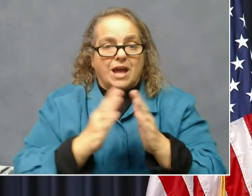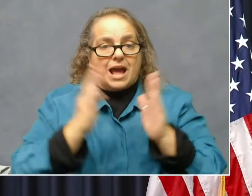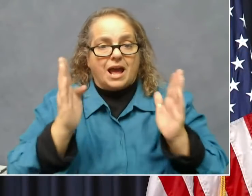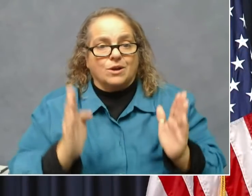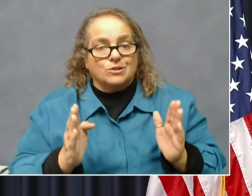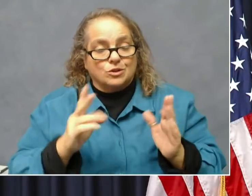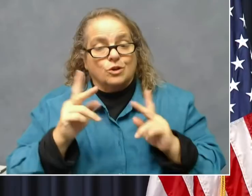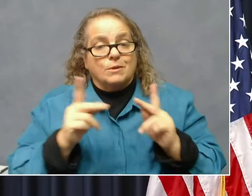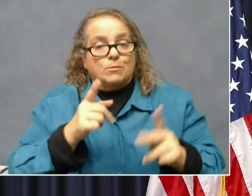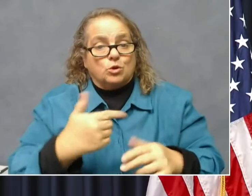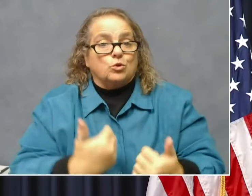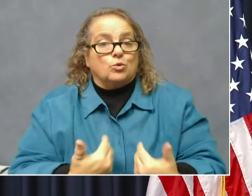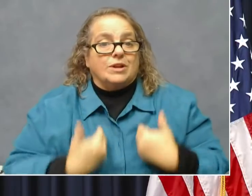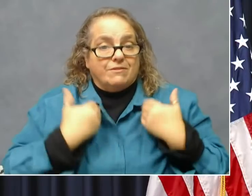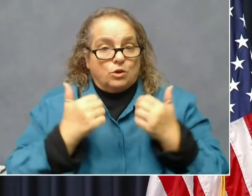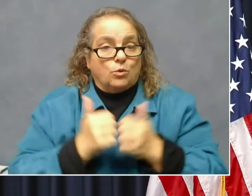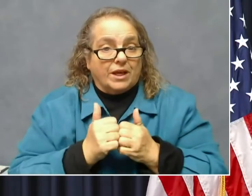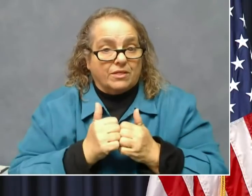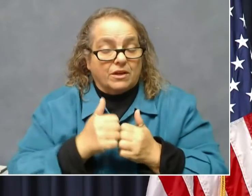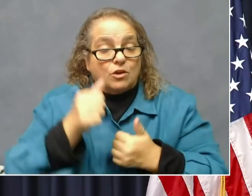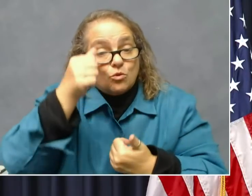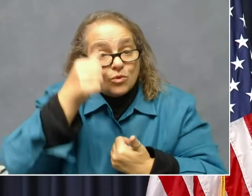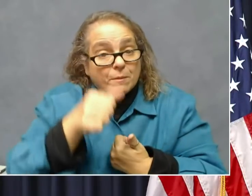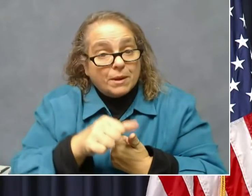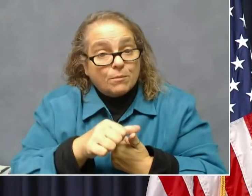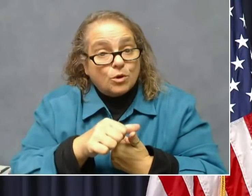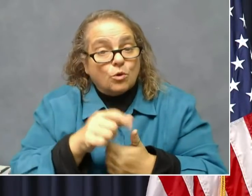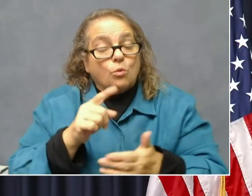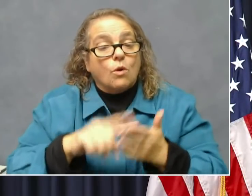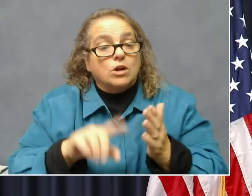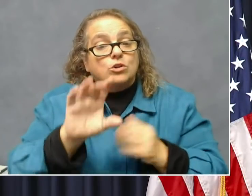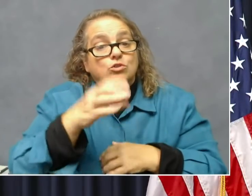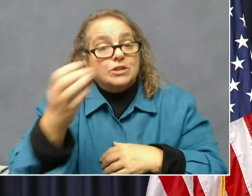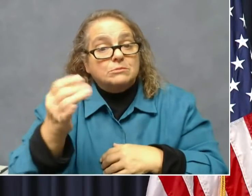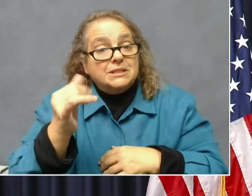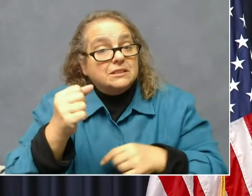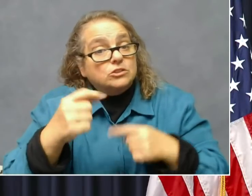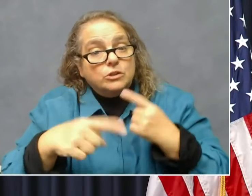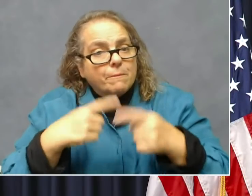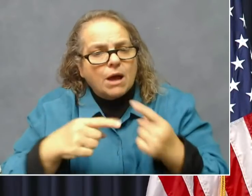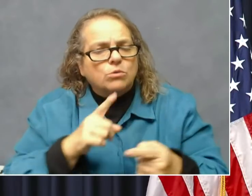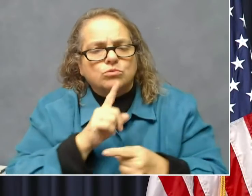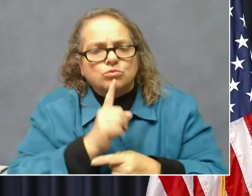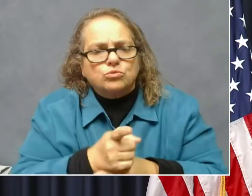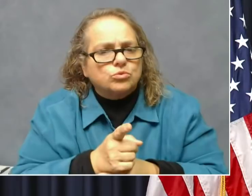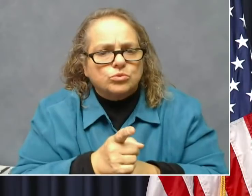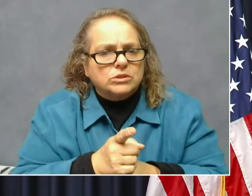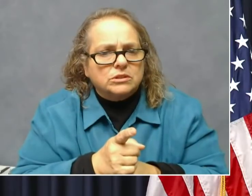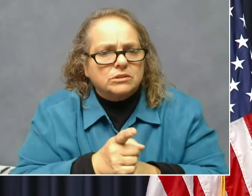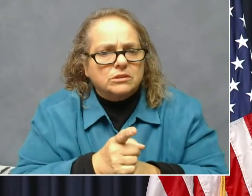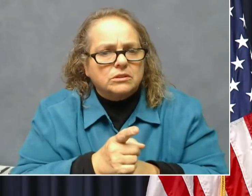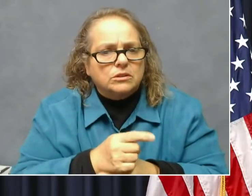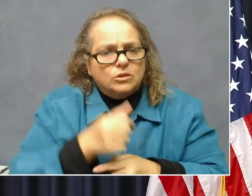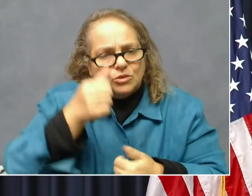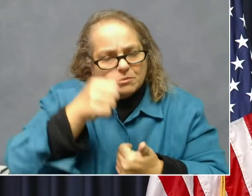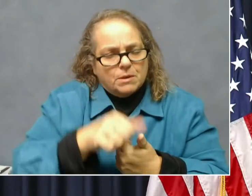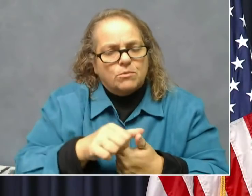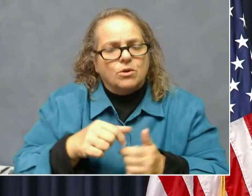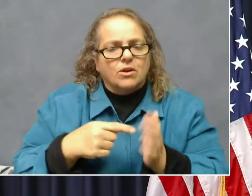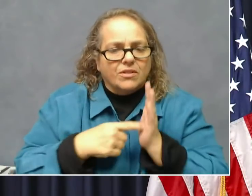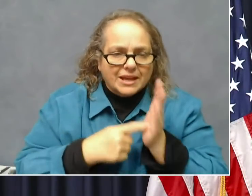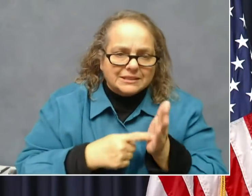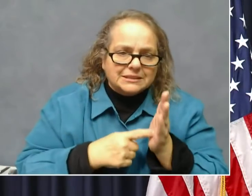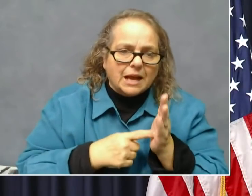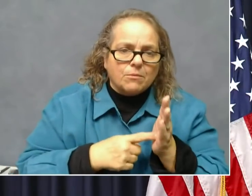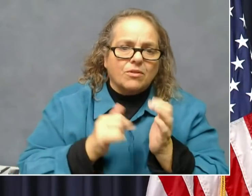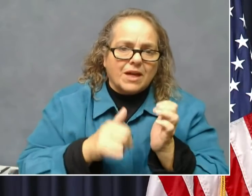live with. Remember what Christmas is about, and remember the example that Jesus